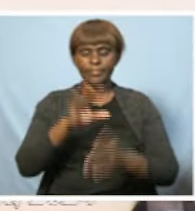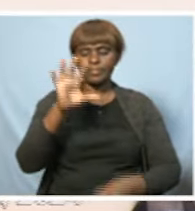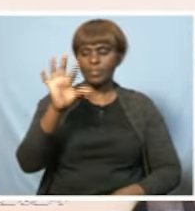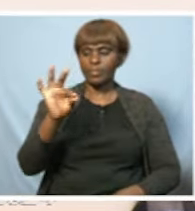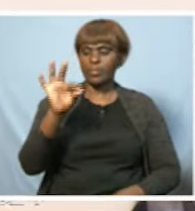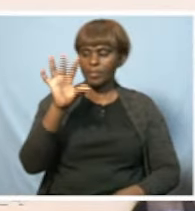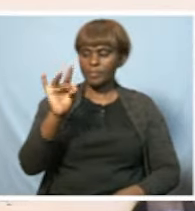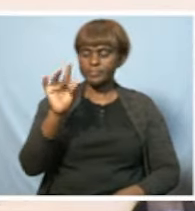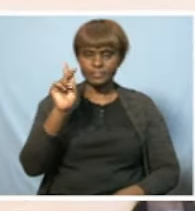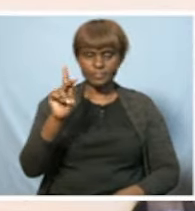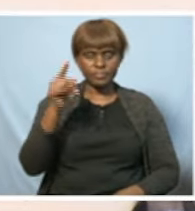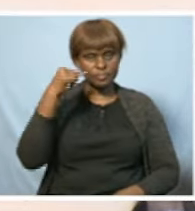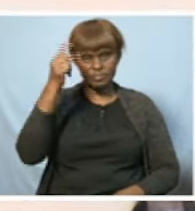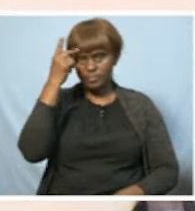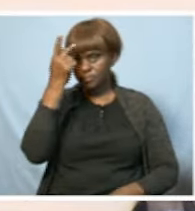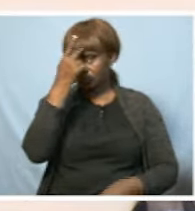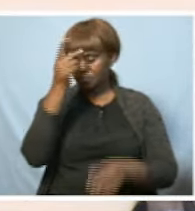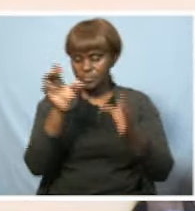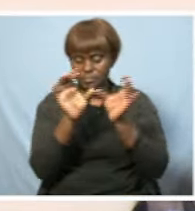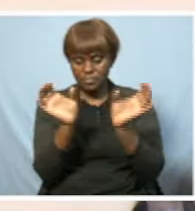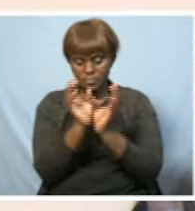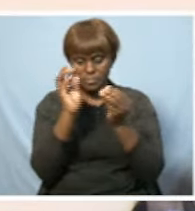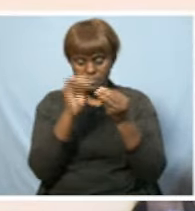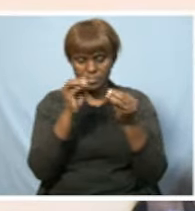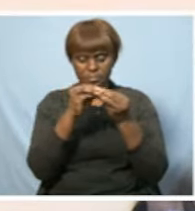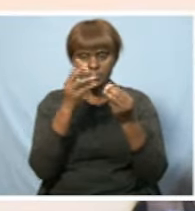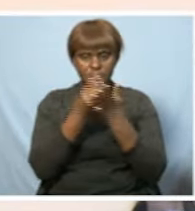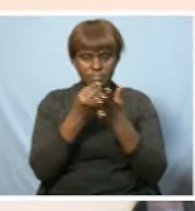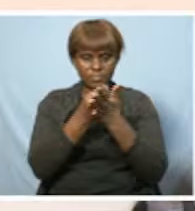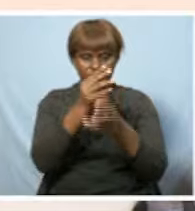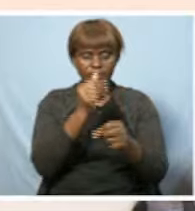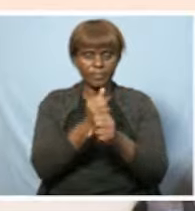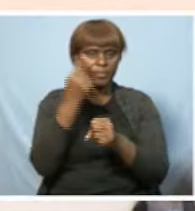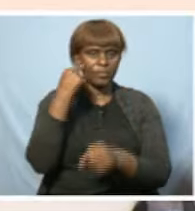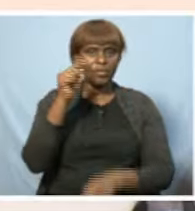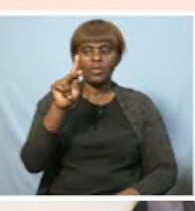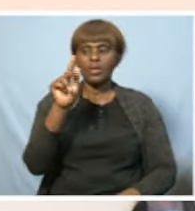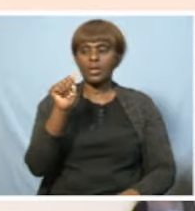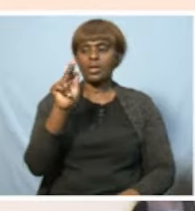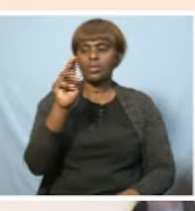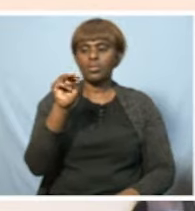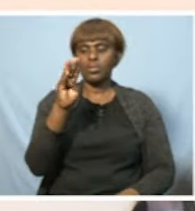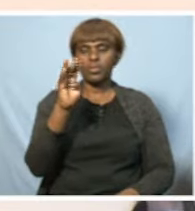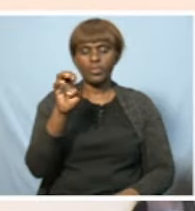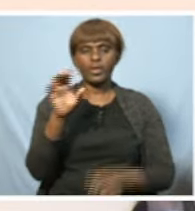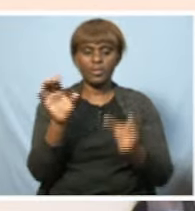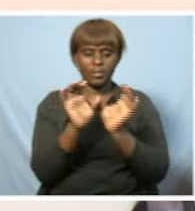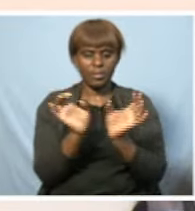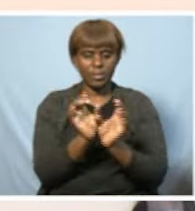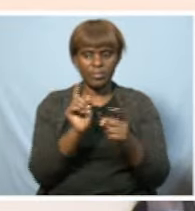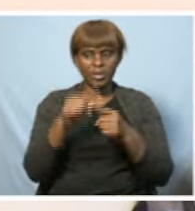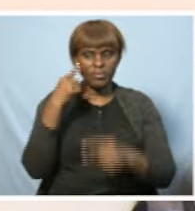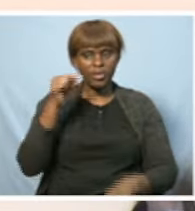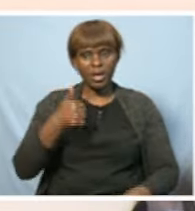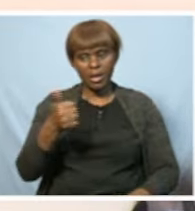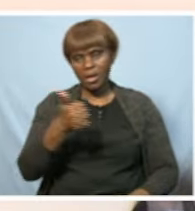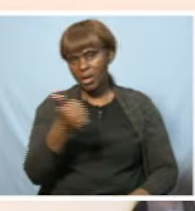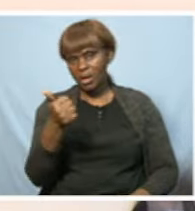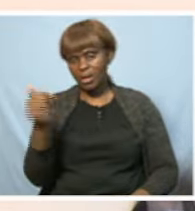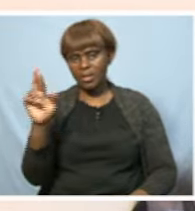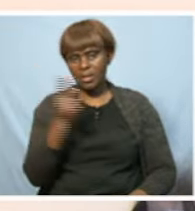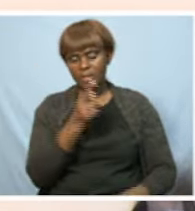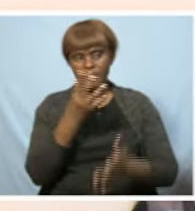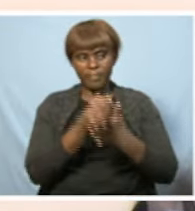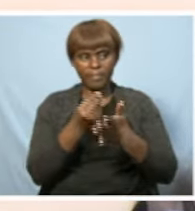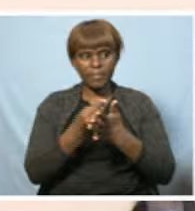for PETAUKE constituency, while no funding was received for Kaumbwe constituency except for the retained funds. Funds